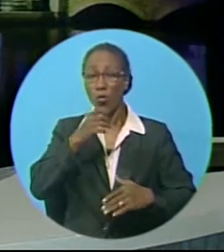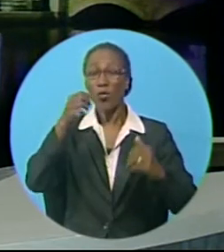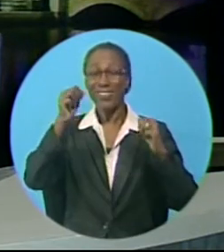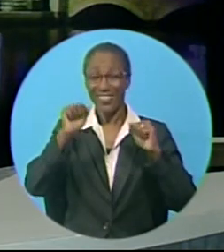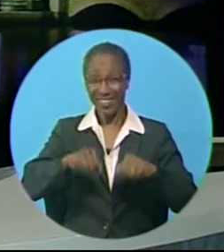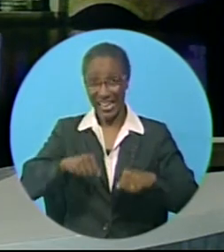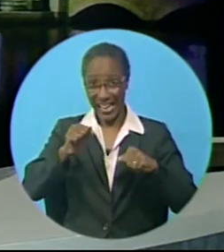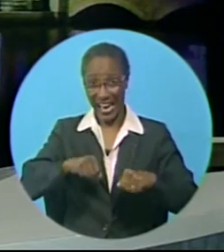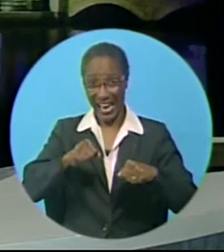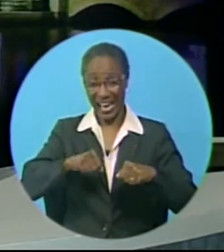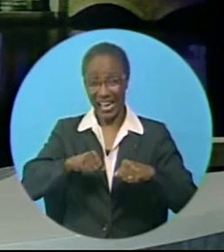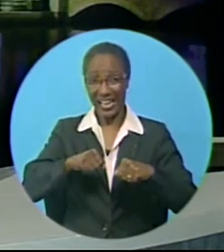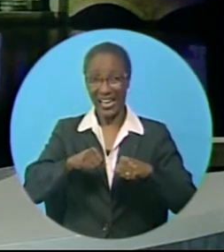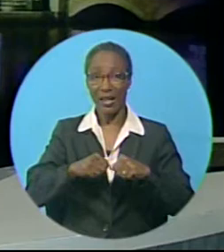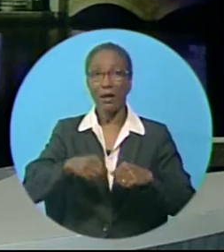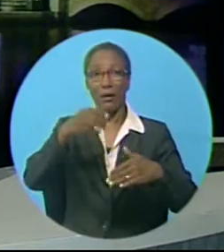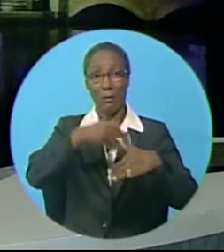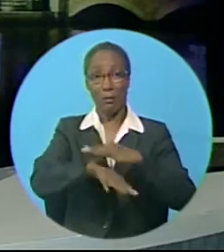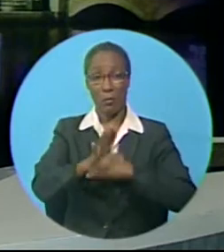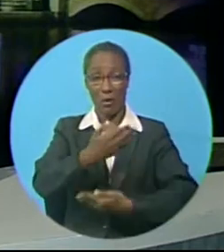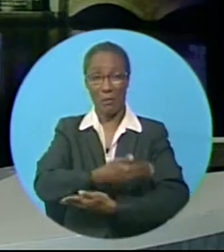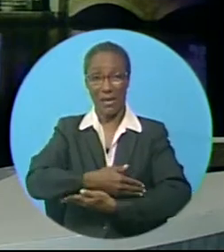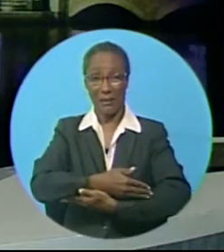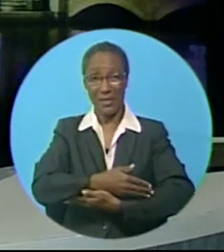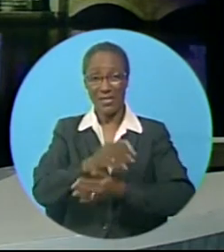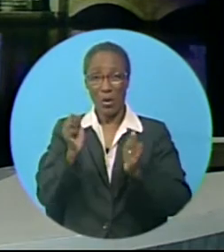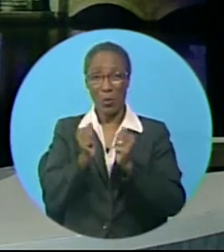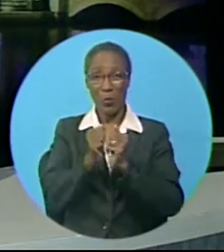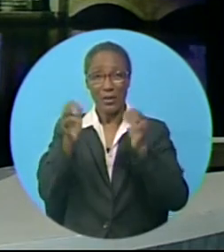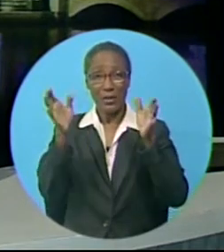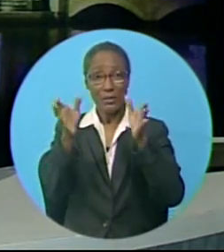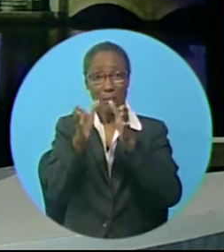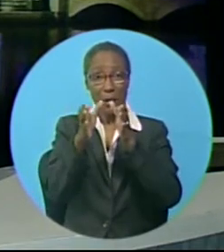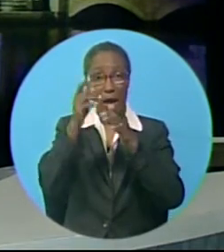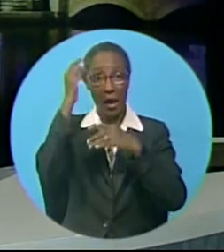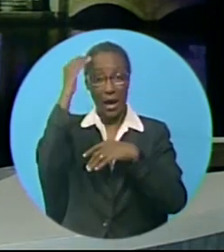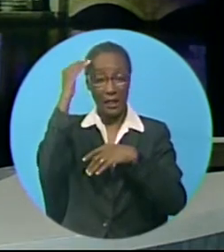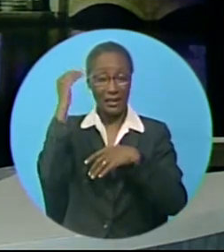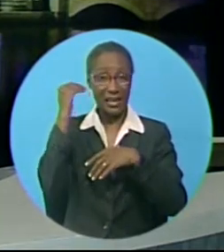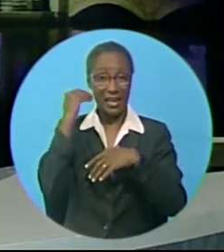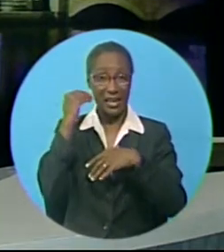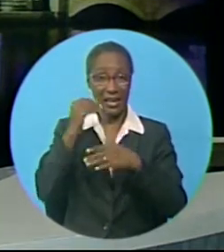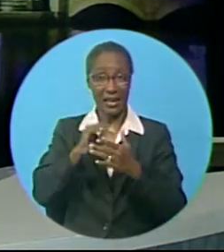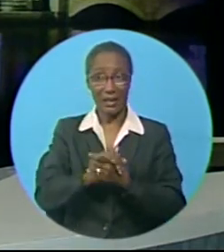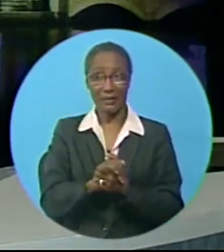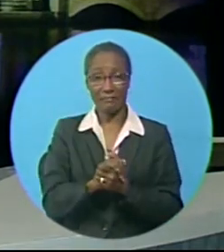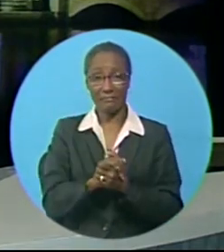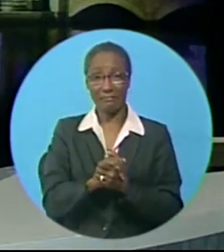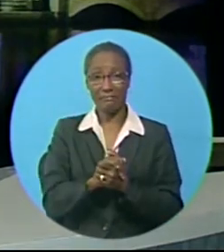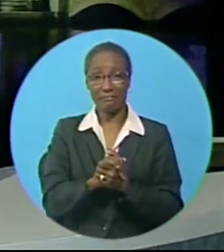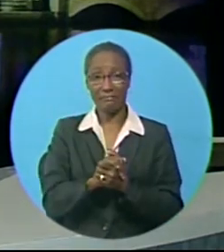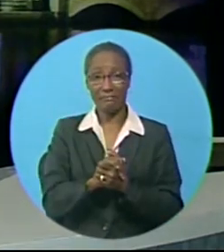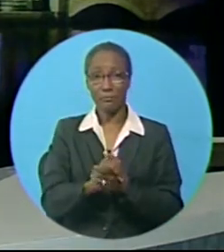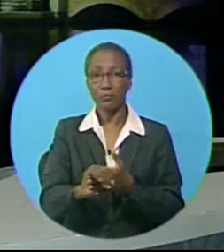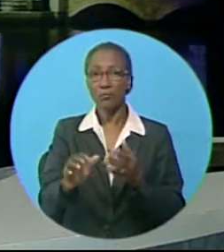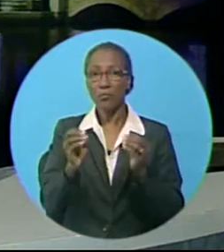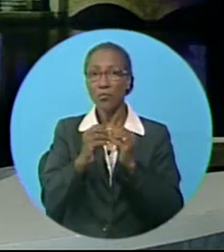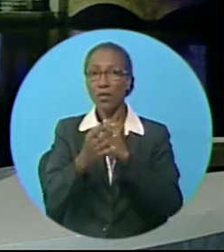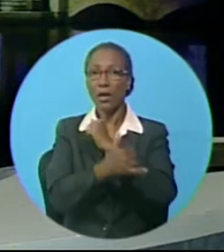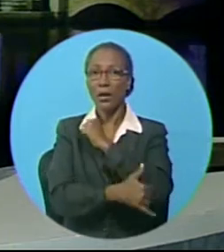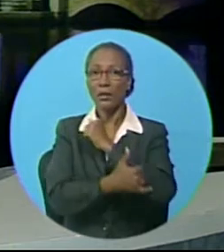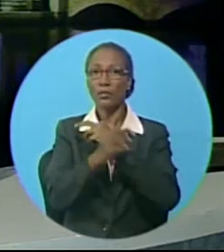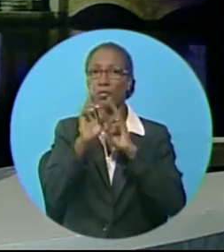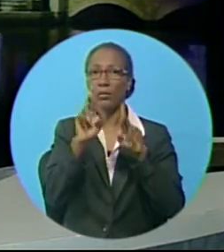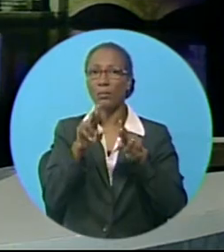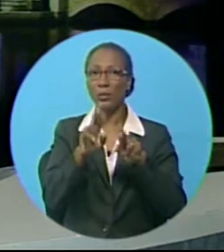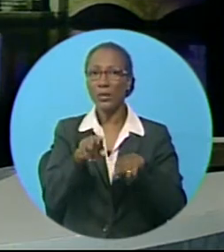whose head circumference is less than expected for their age and sex. And more countries are reporting cases of the